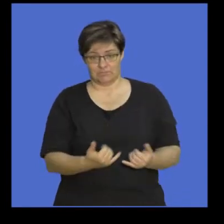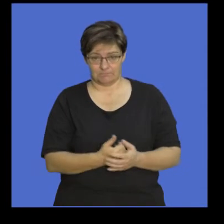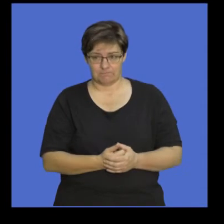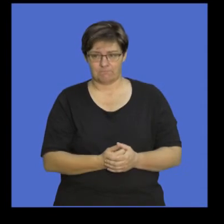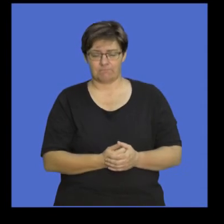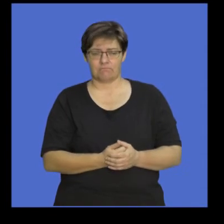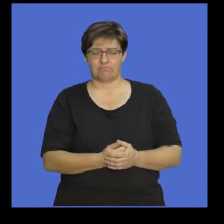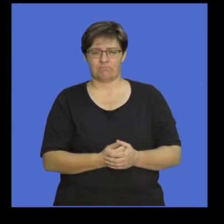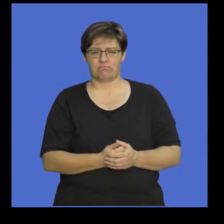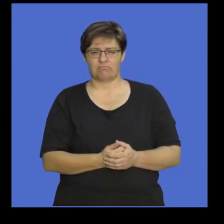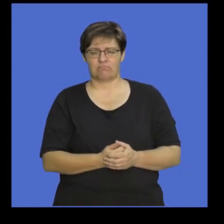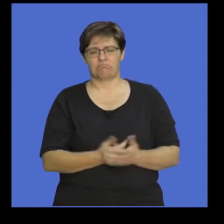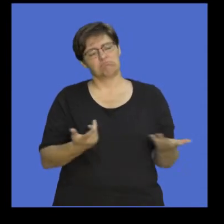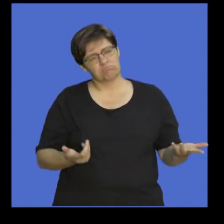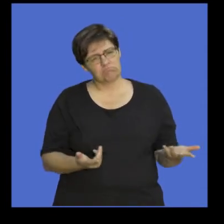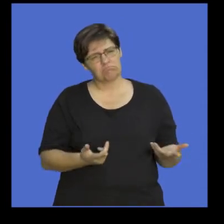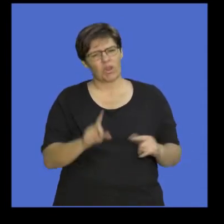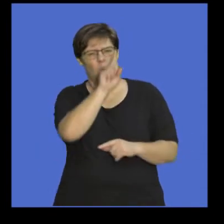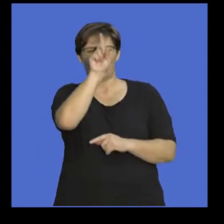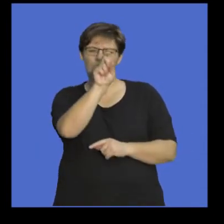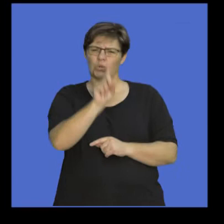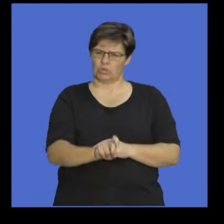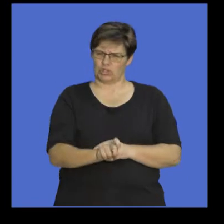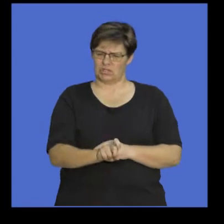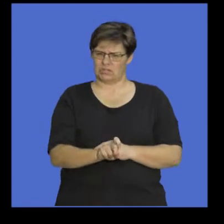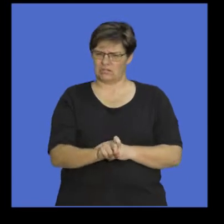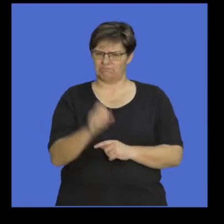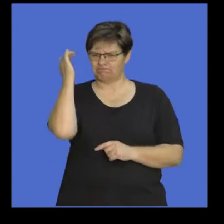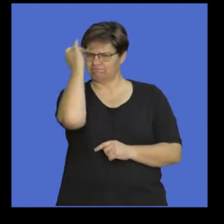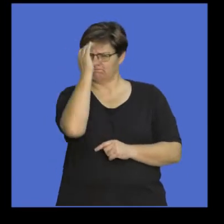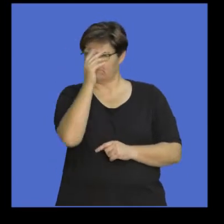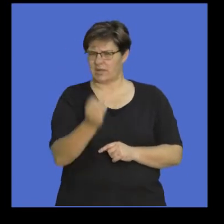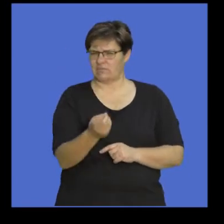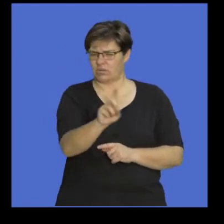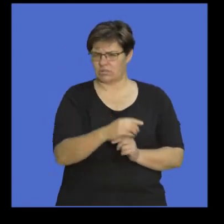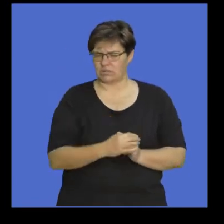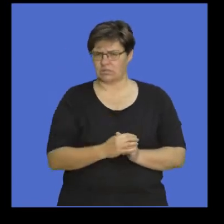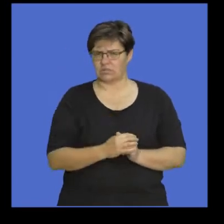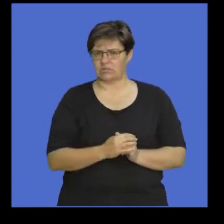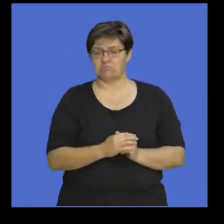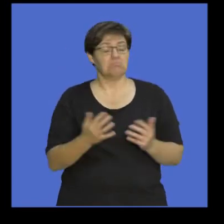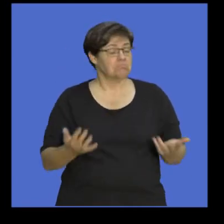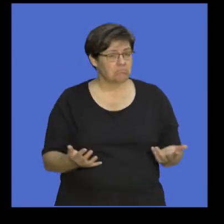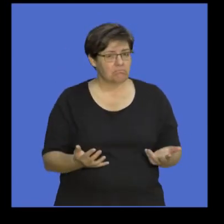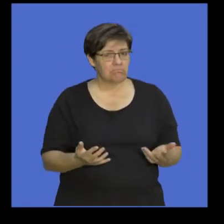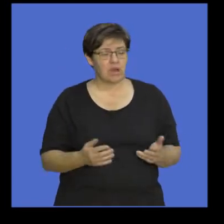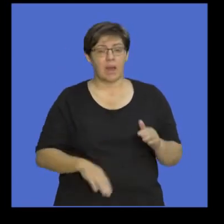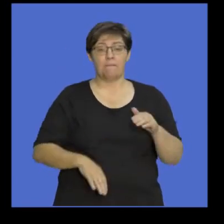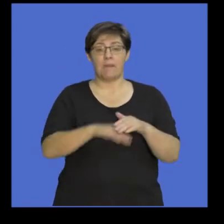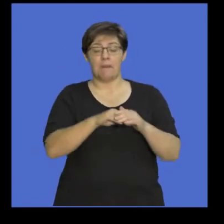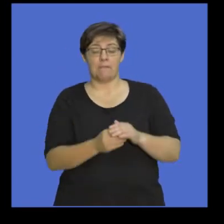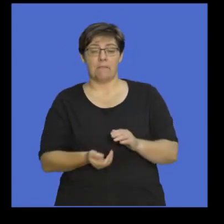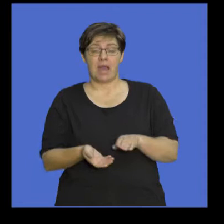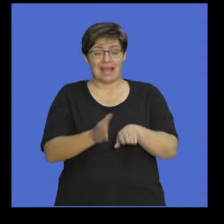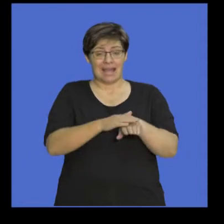today, right? Now, this is the thought that's going to guide our discussion for today. Okay, have you ever thought about what happens to the magnitude